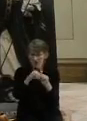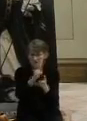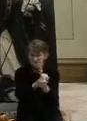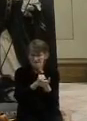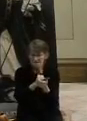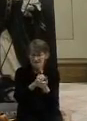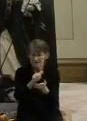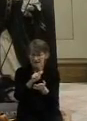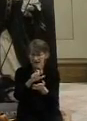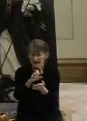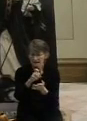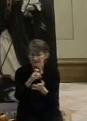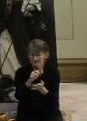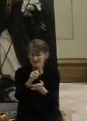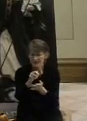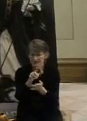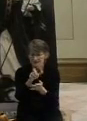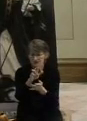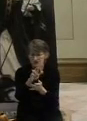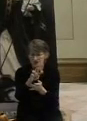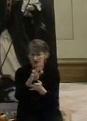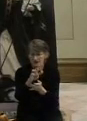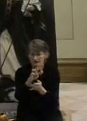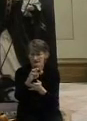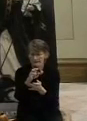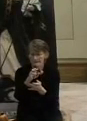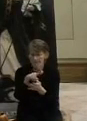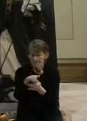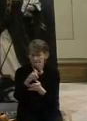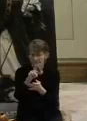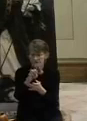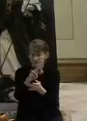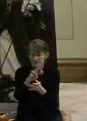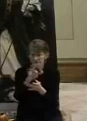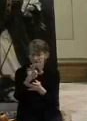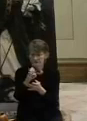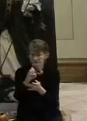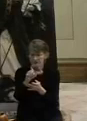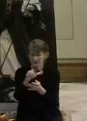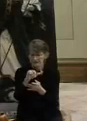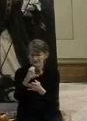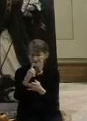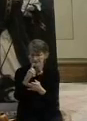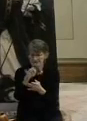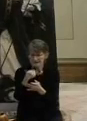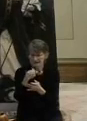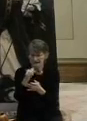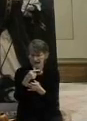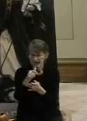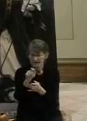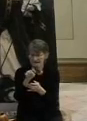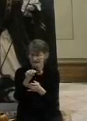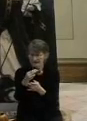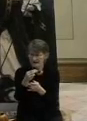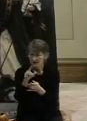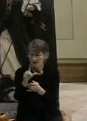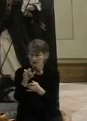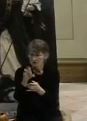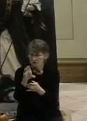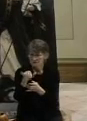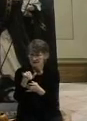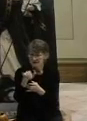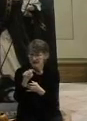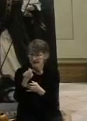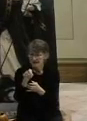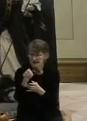Ignatius, Alexander, Marcellinus, Peter, Felicity, Perpetua, Agatha, Lucy, Agnes, Cecilia,